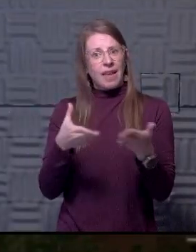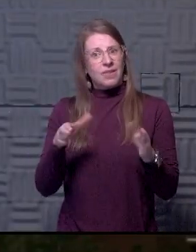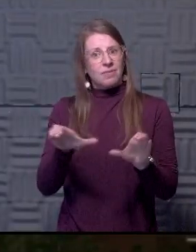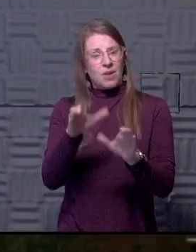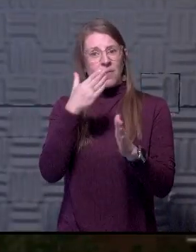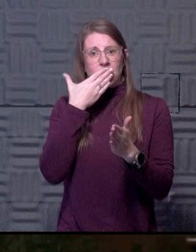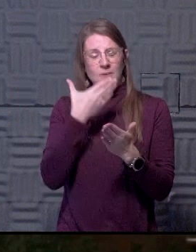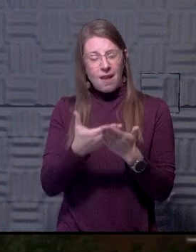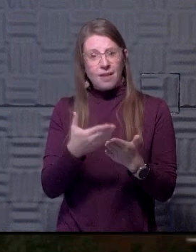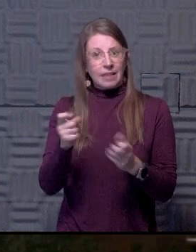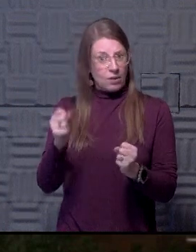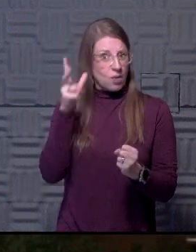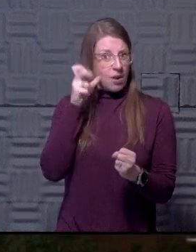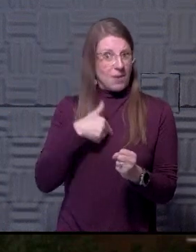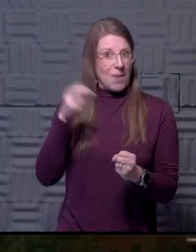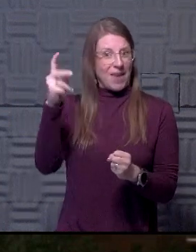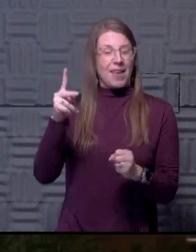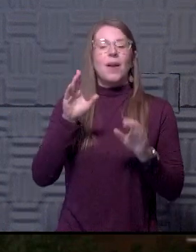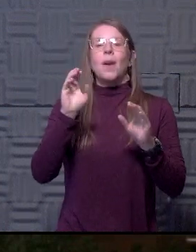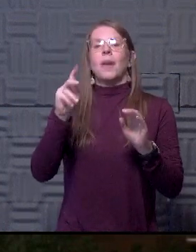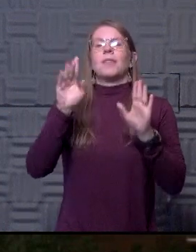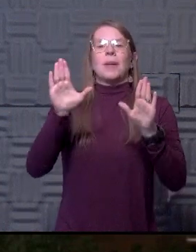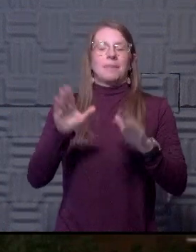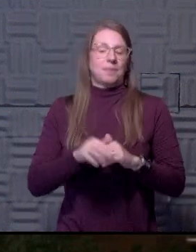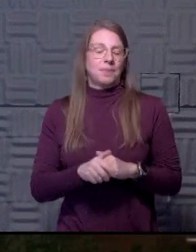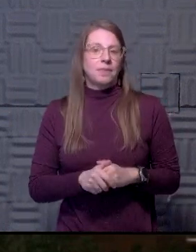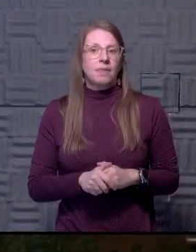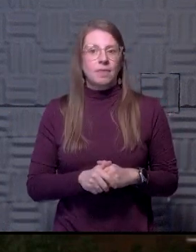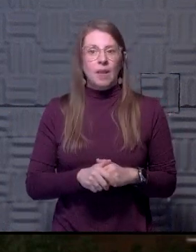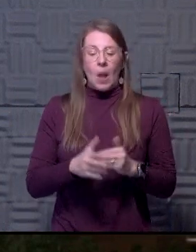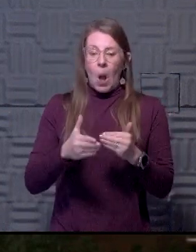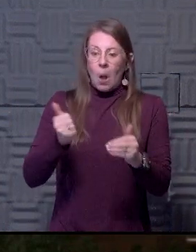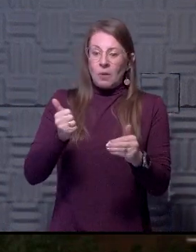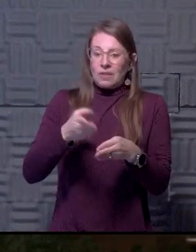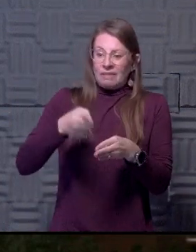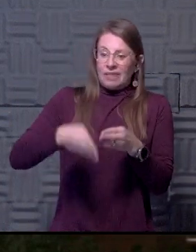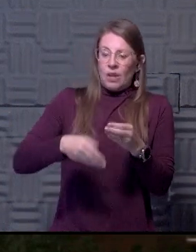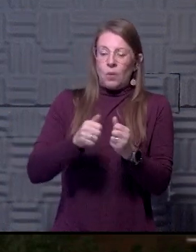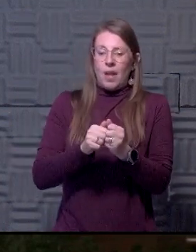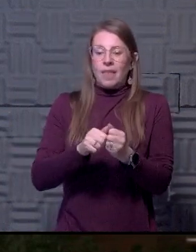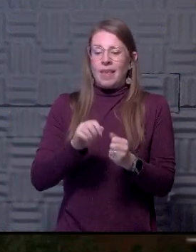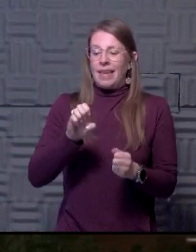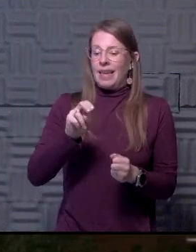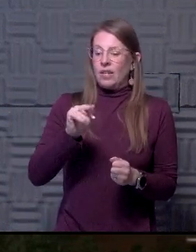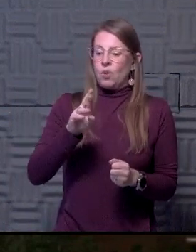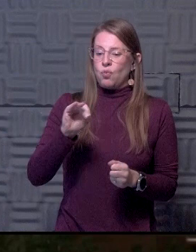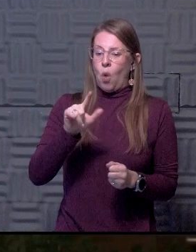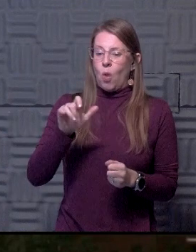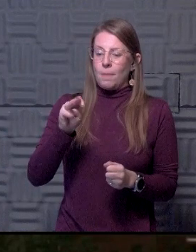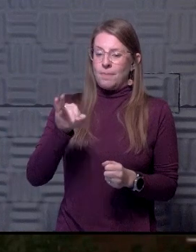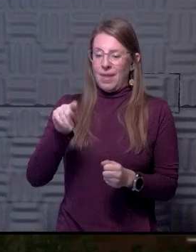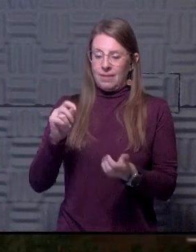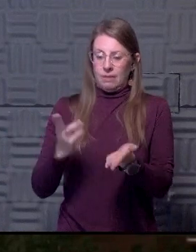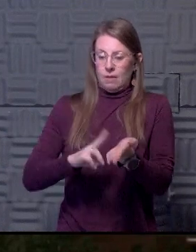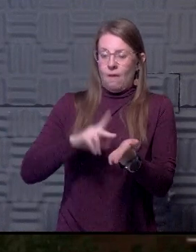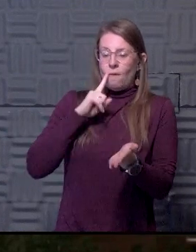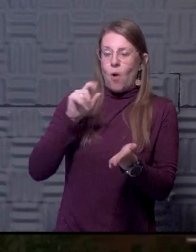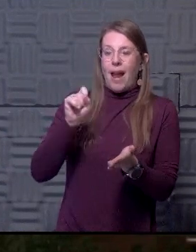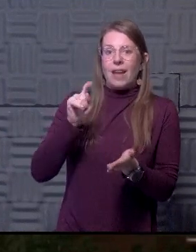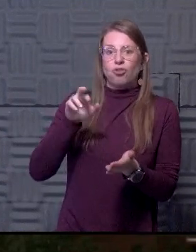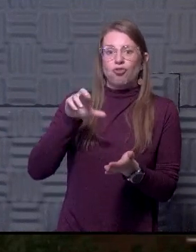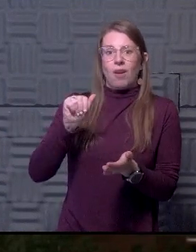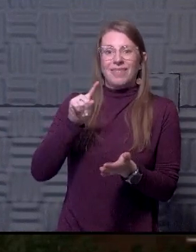We hear you great. Okay, great. So we are almost done with enrollment in the AstraZeneca study